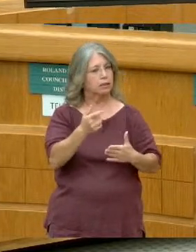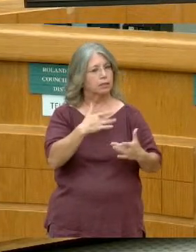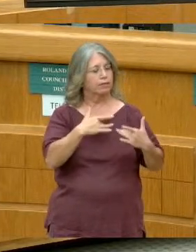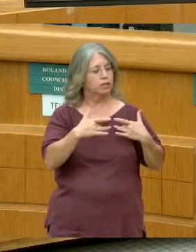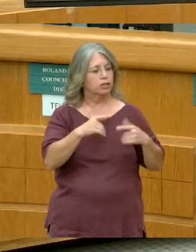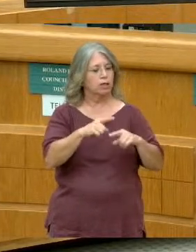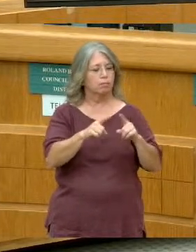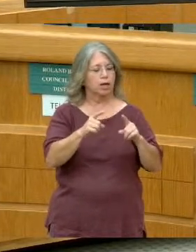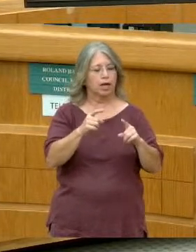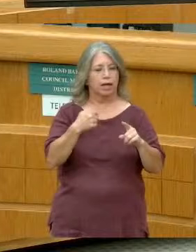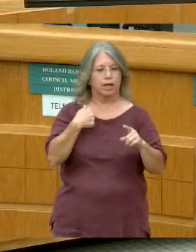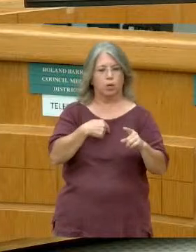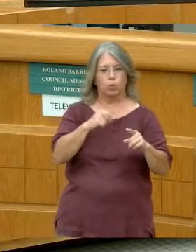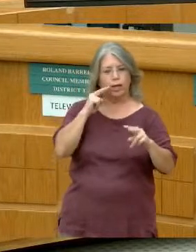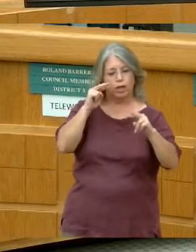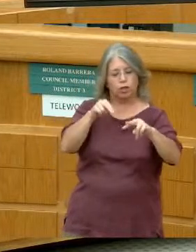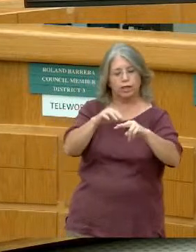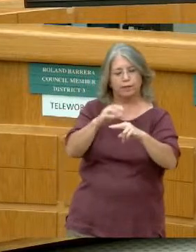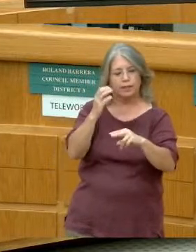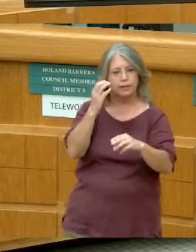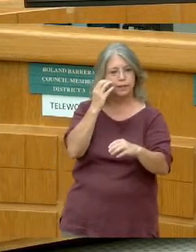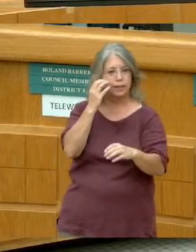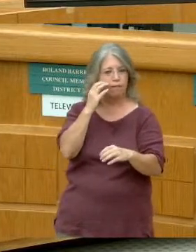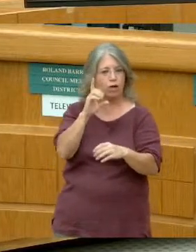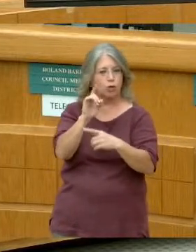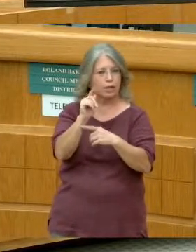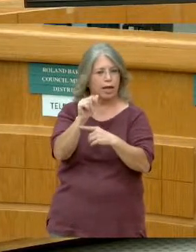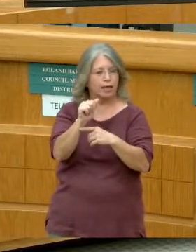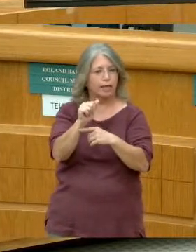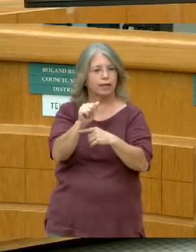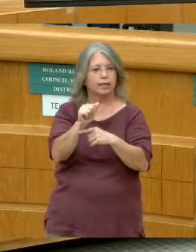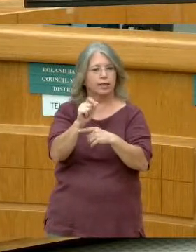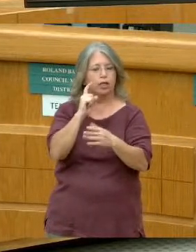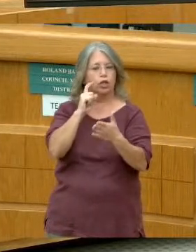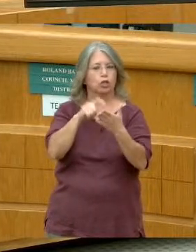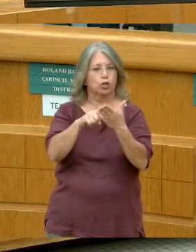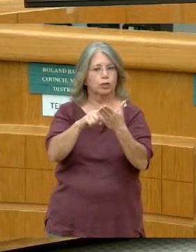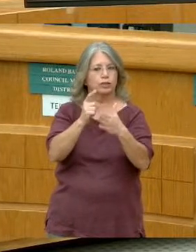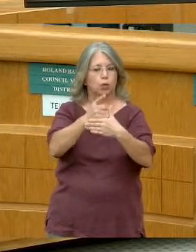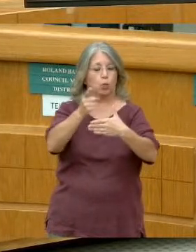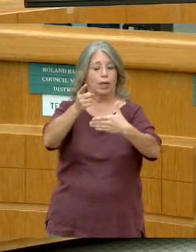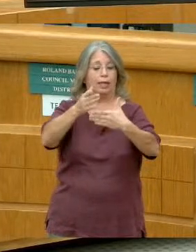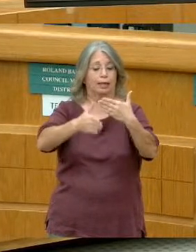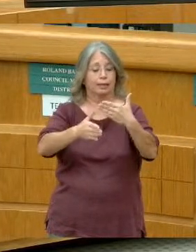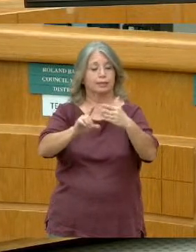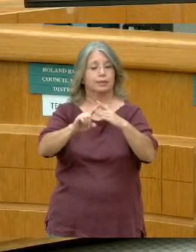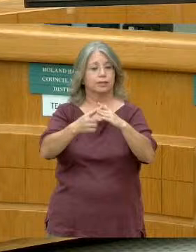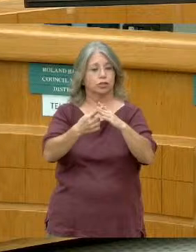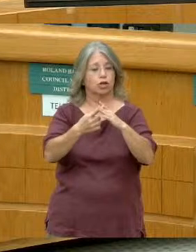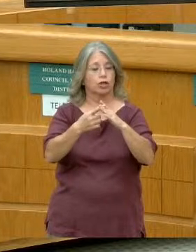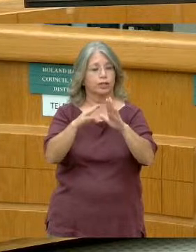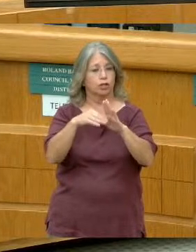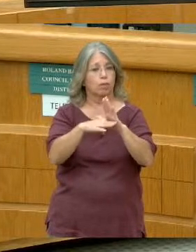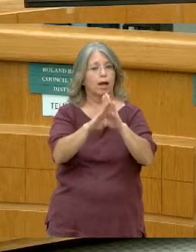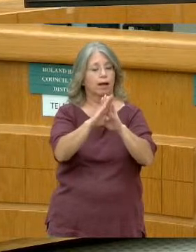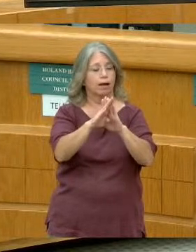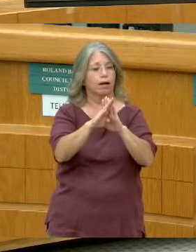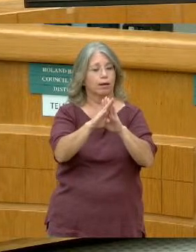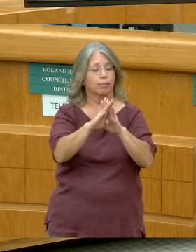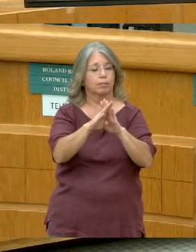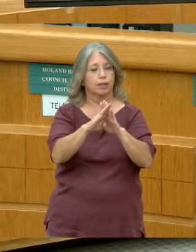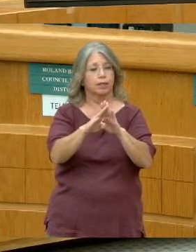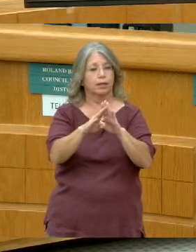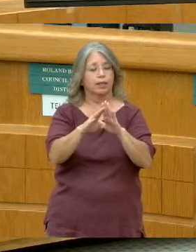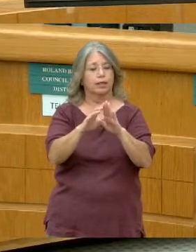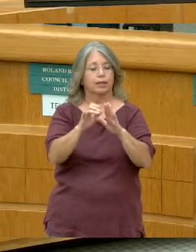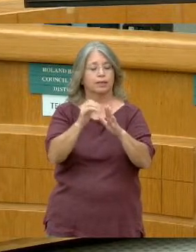really closely with the number of encounters, you saw that on the weekends it was starting to go back up before it dropped back down with the hurricane. And that could be